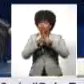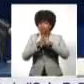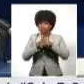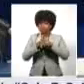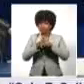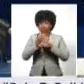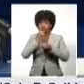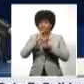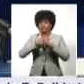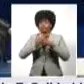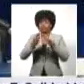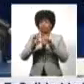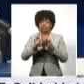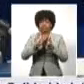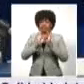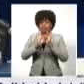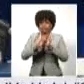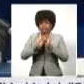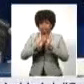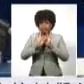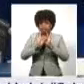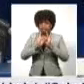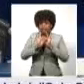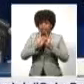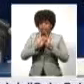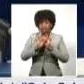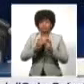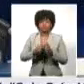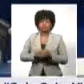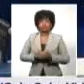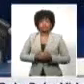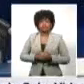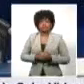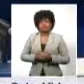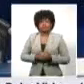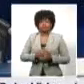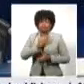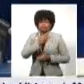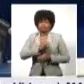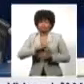6,370, for a cumulative total of